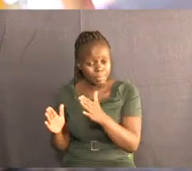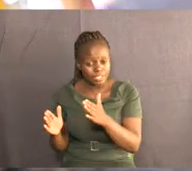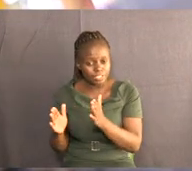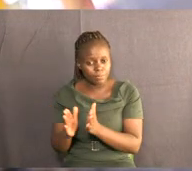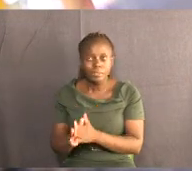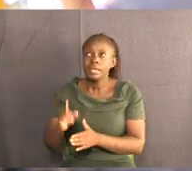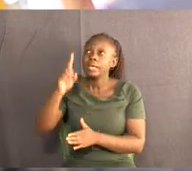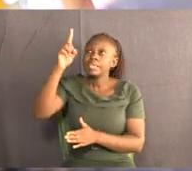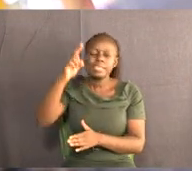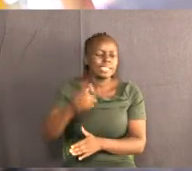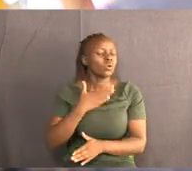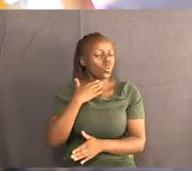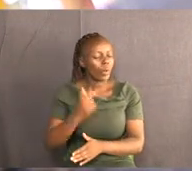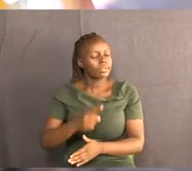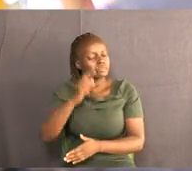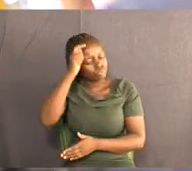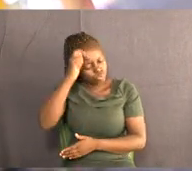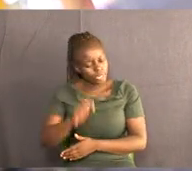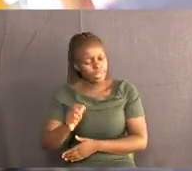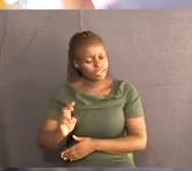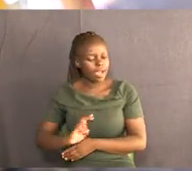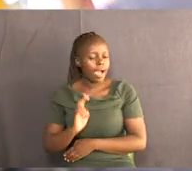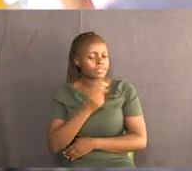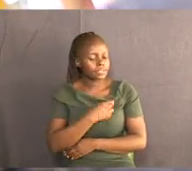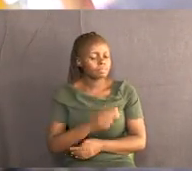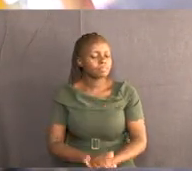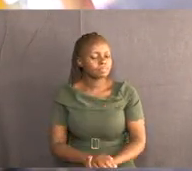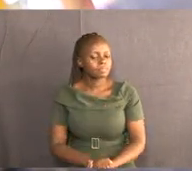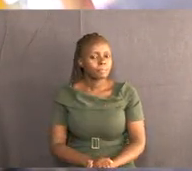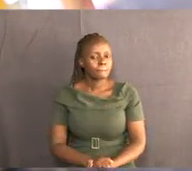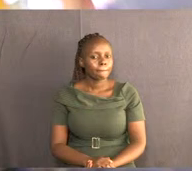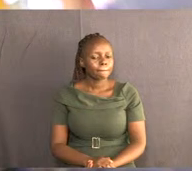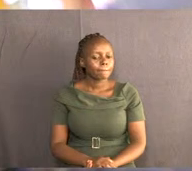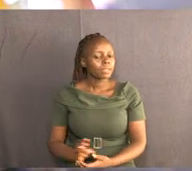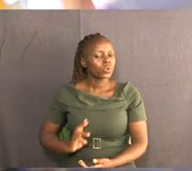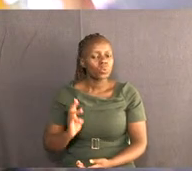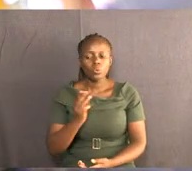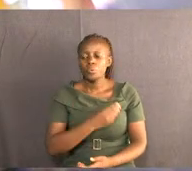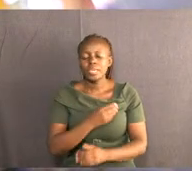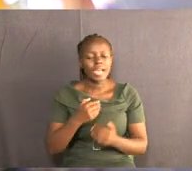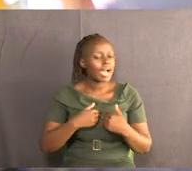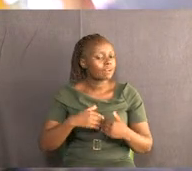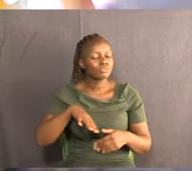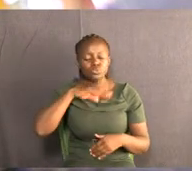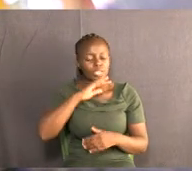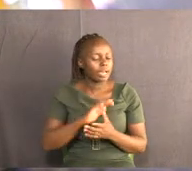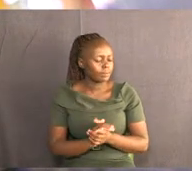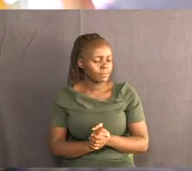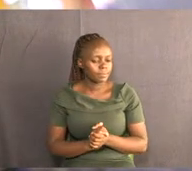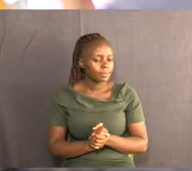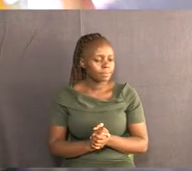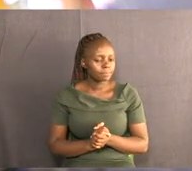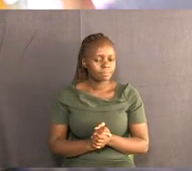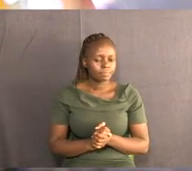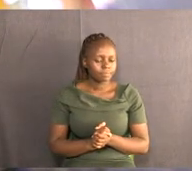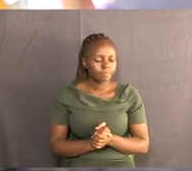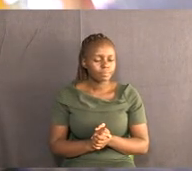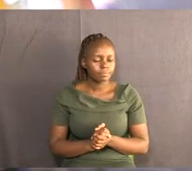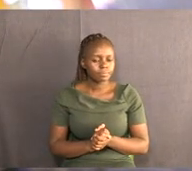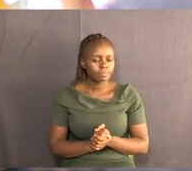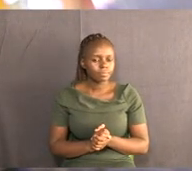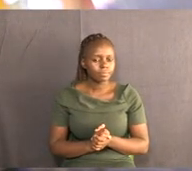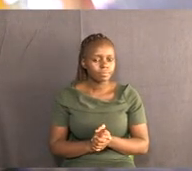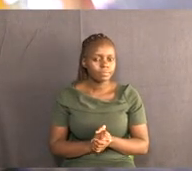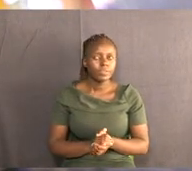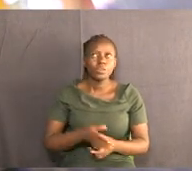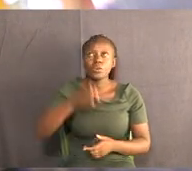he's about to condemn us. And he's about to tell us that we are to die. Because he will not sweep sin under the carpet. He has